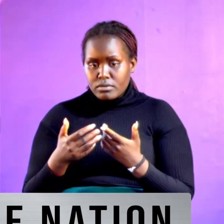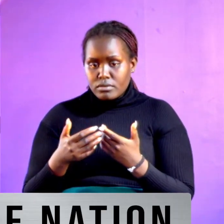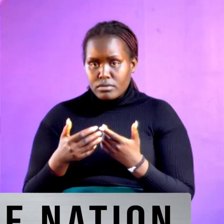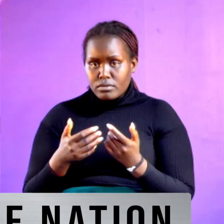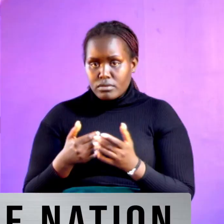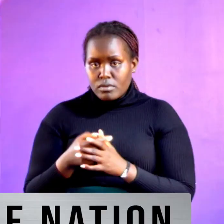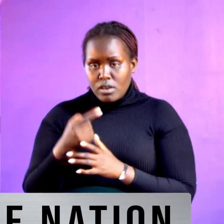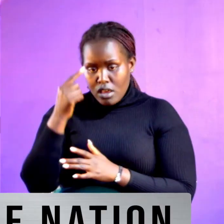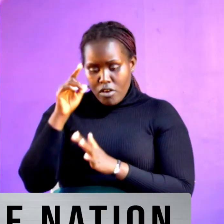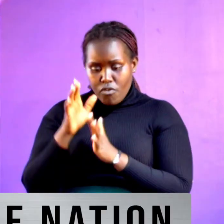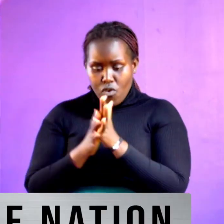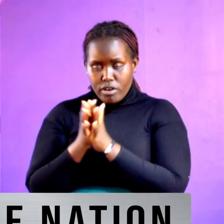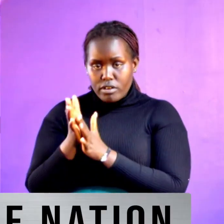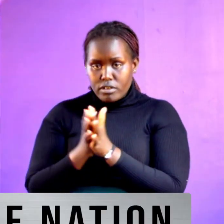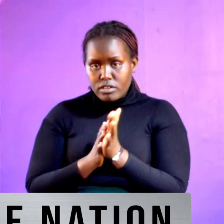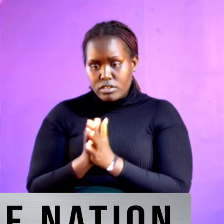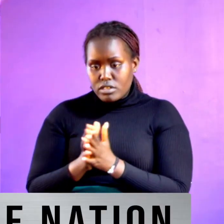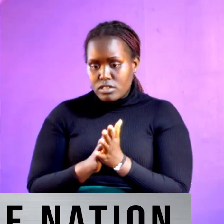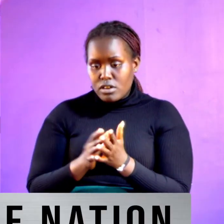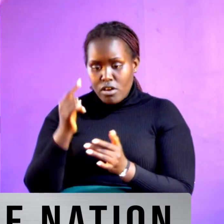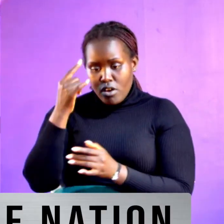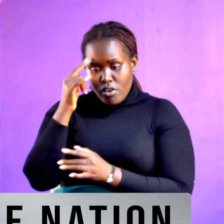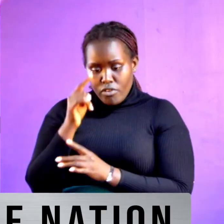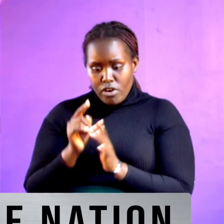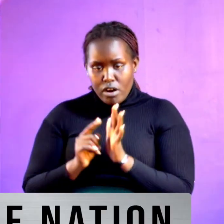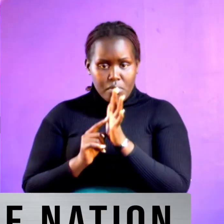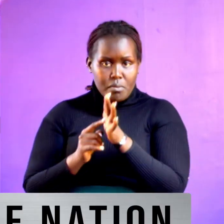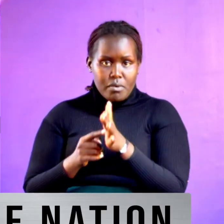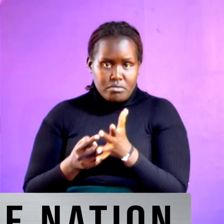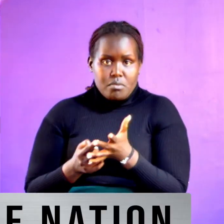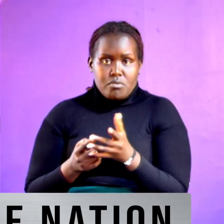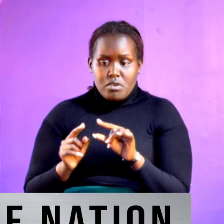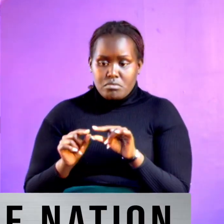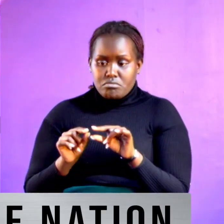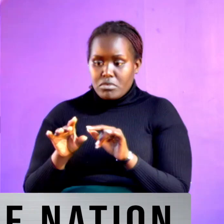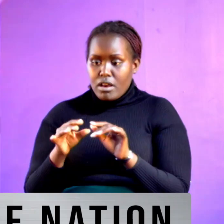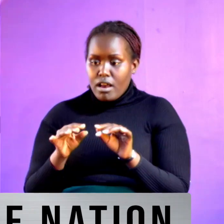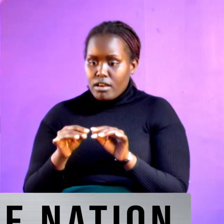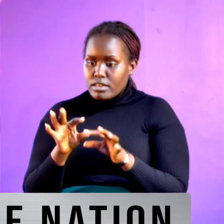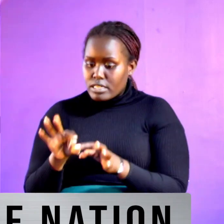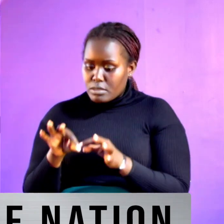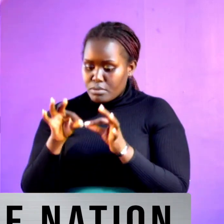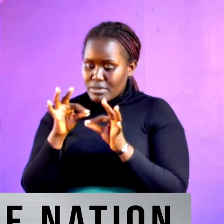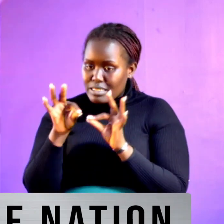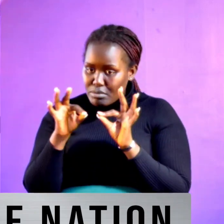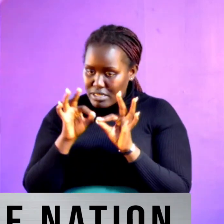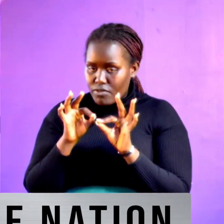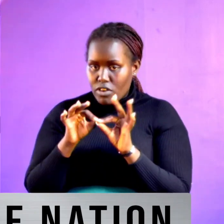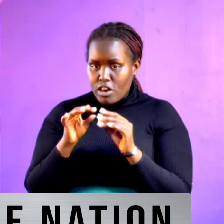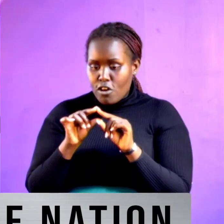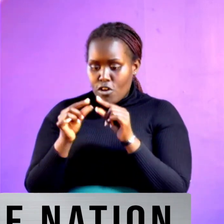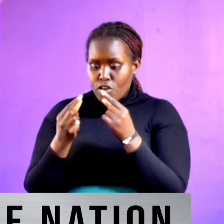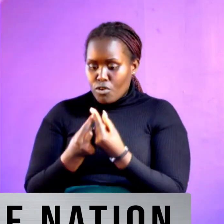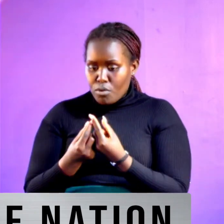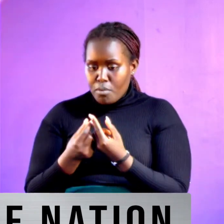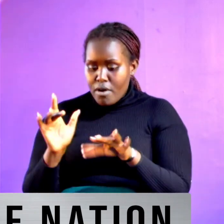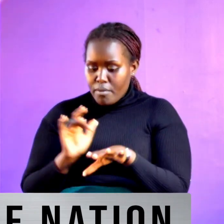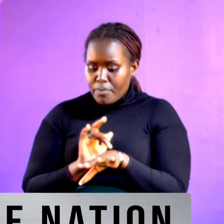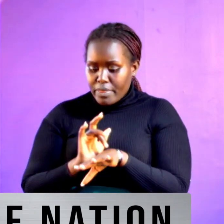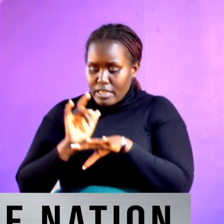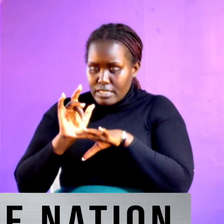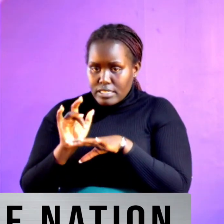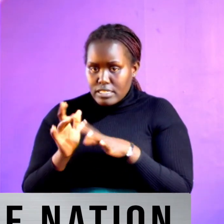for the interests of a certain minority, which I think one of the executive of the sensitive party things that